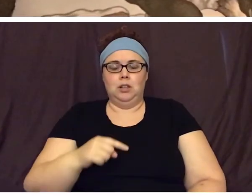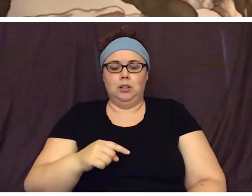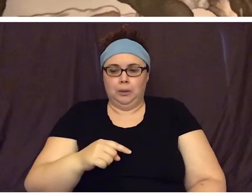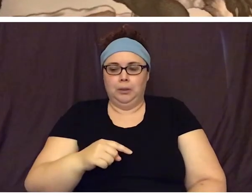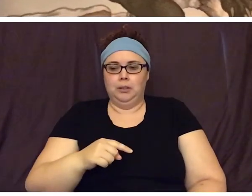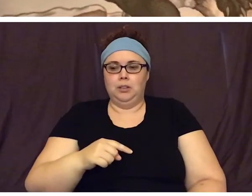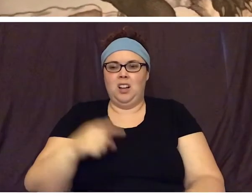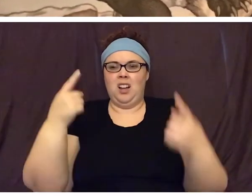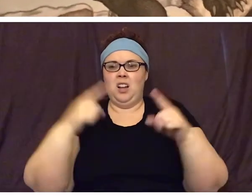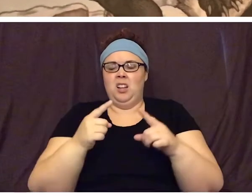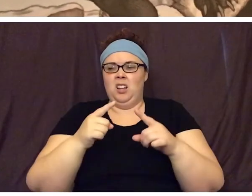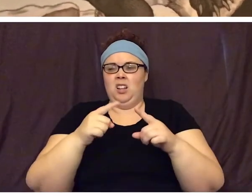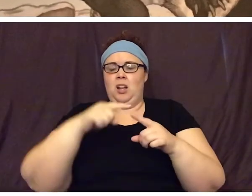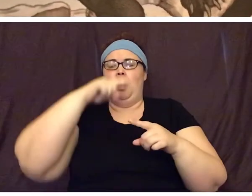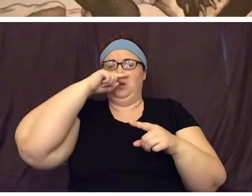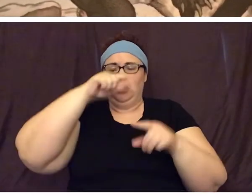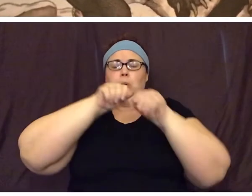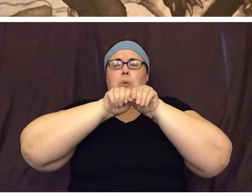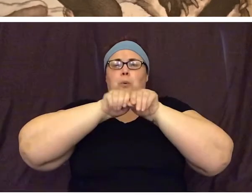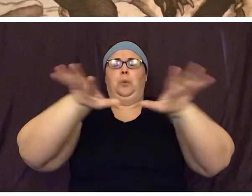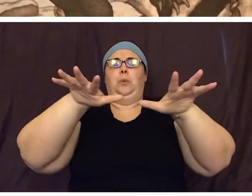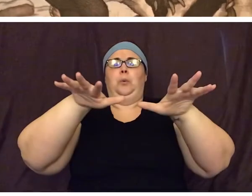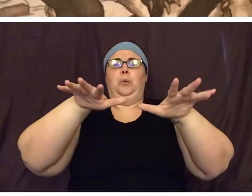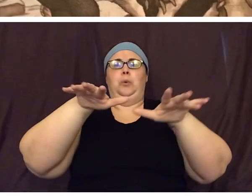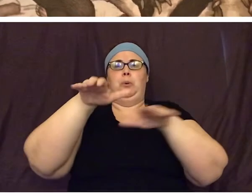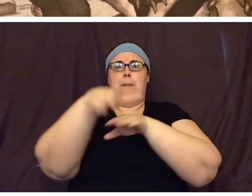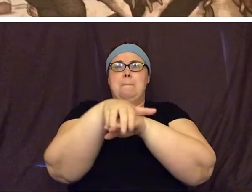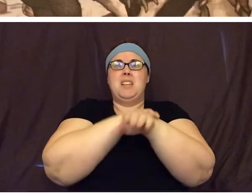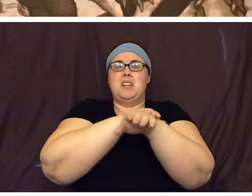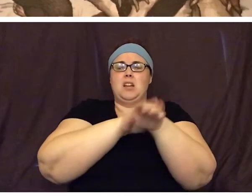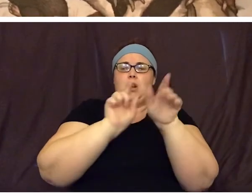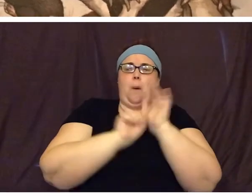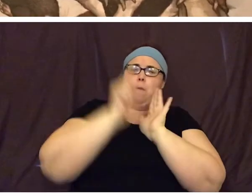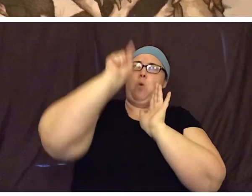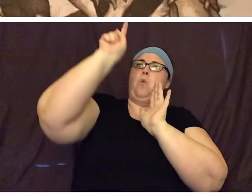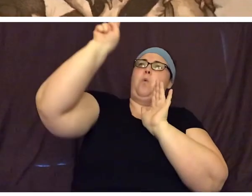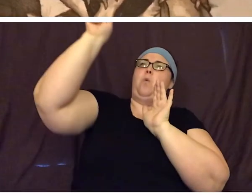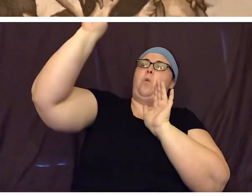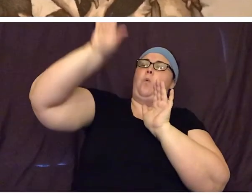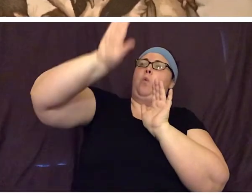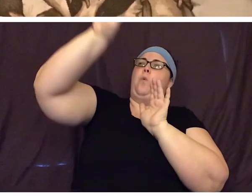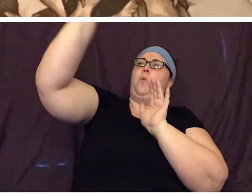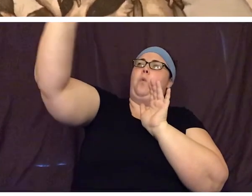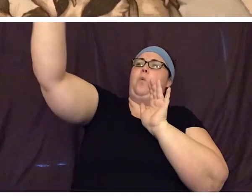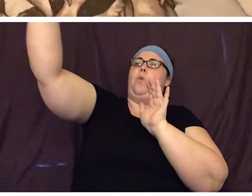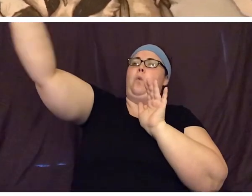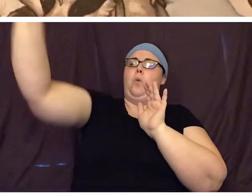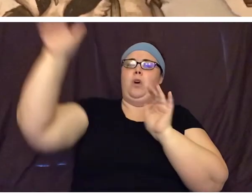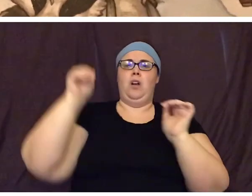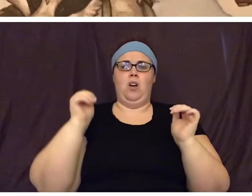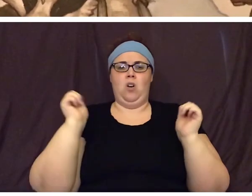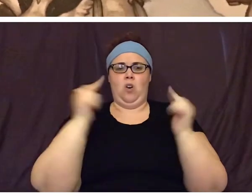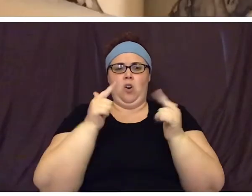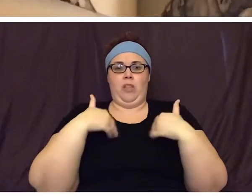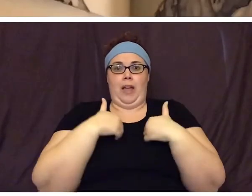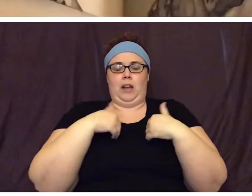Ka-choo! The force of the sneeze shot the mitten up into the sky and scattered the animals in all